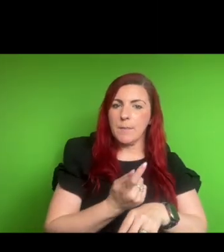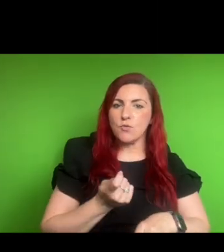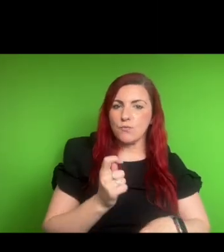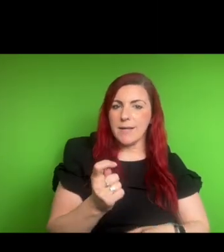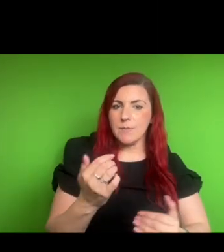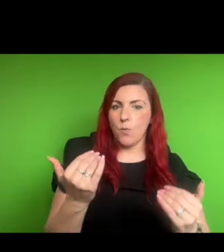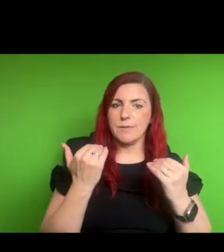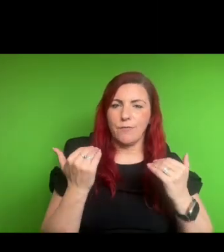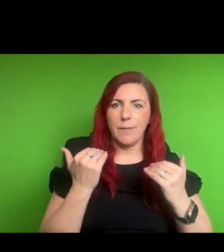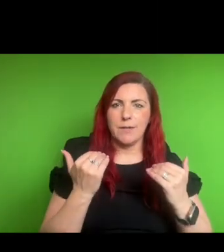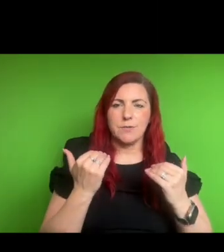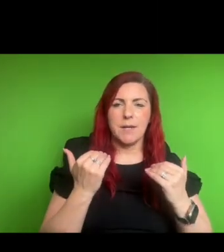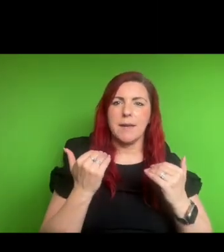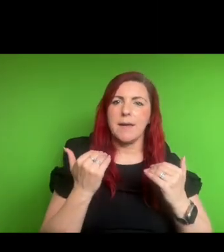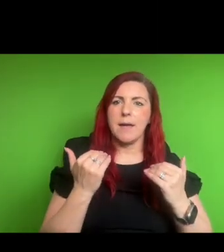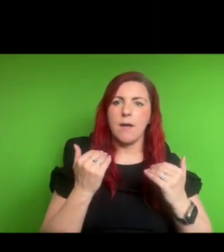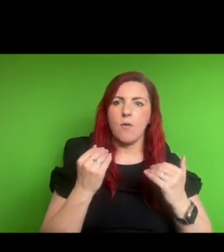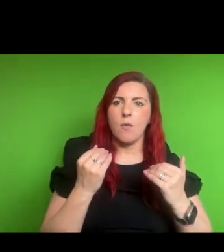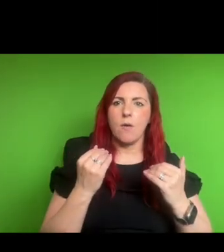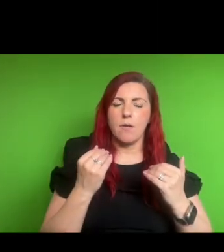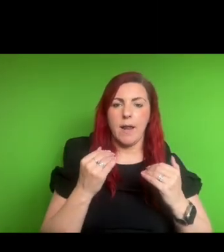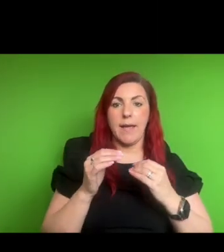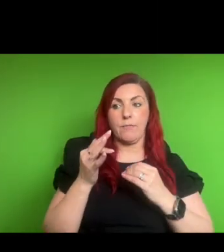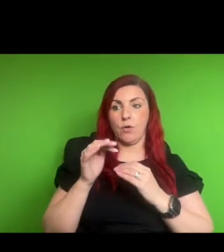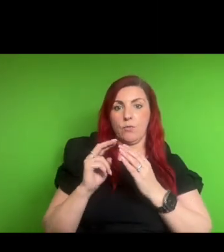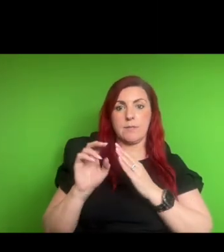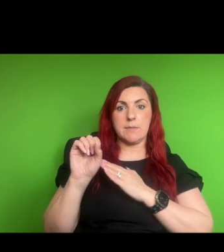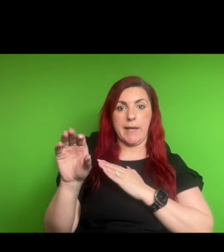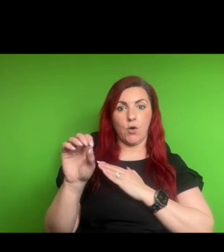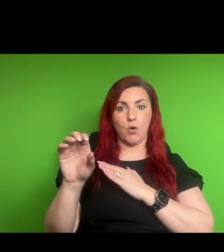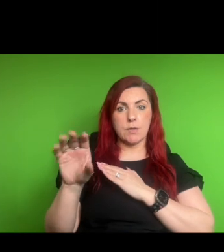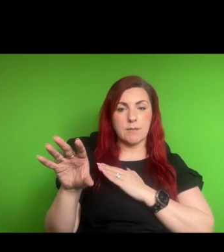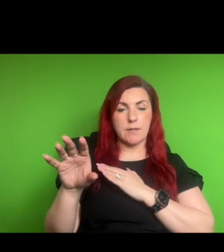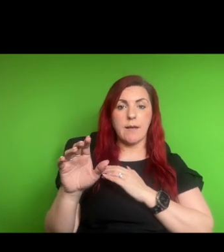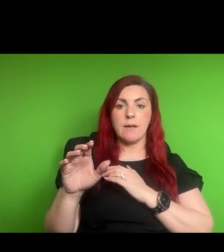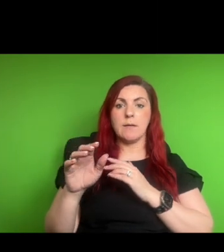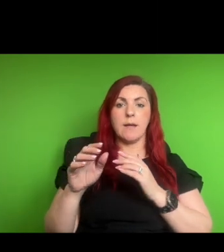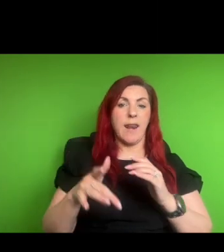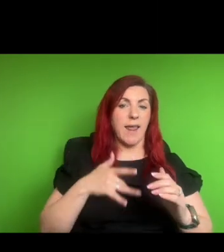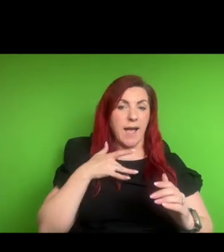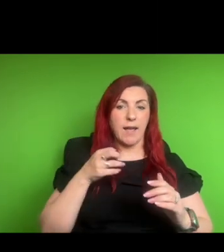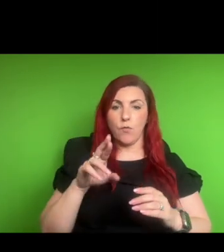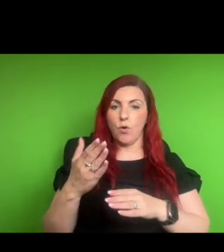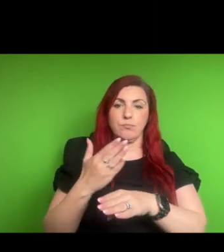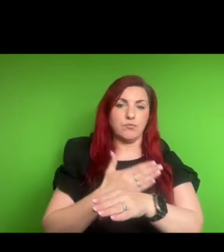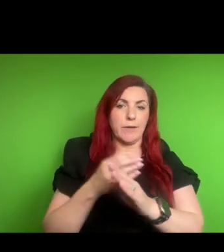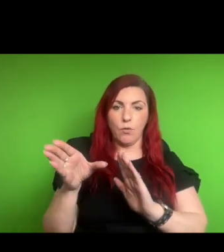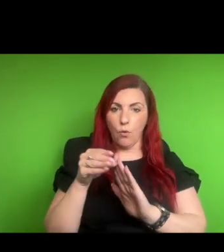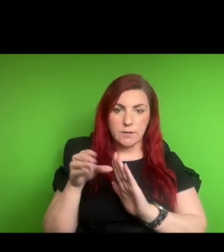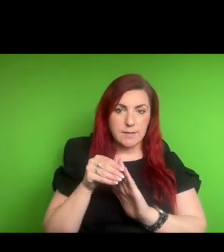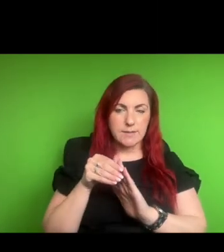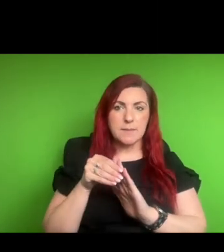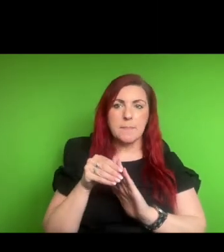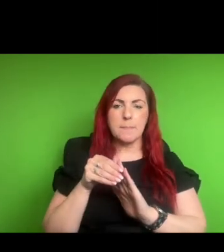information over speakers, whether that was live or whether it was pre-recorded.